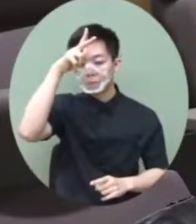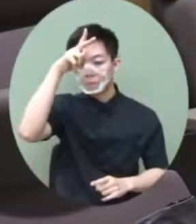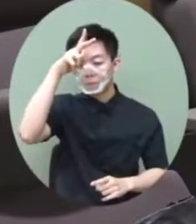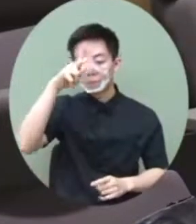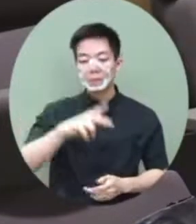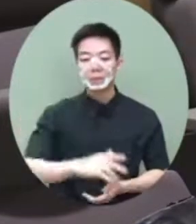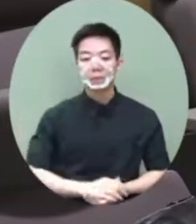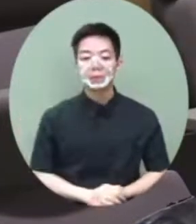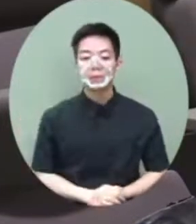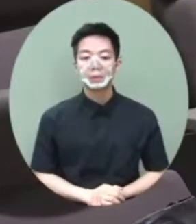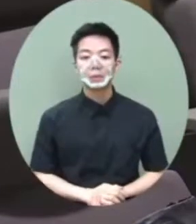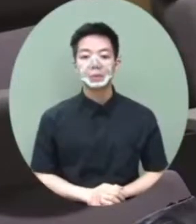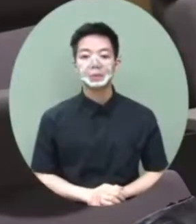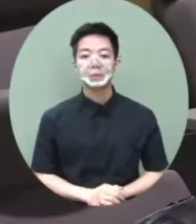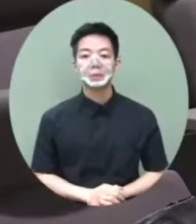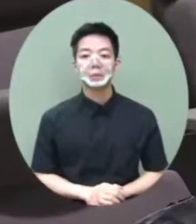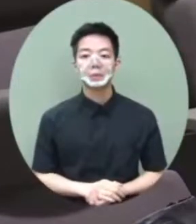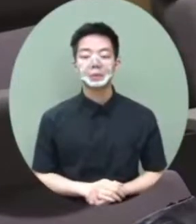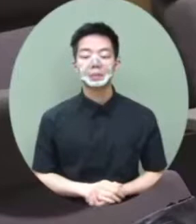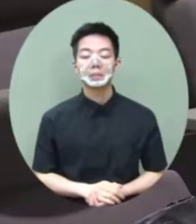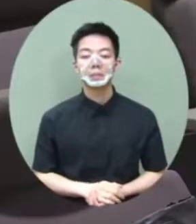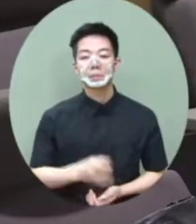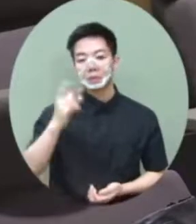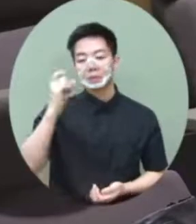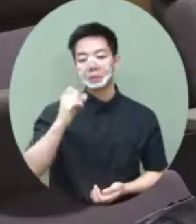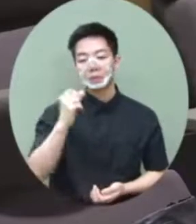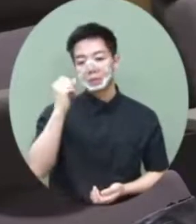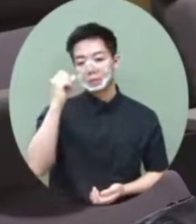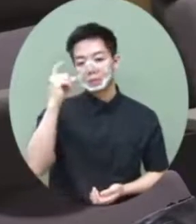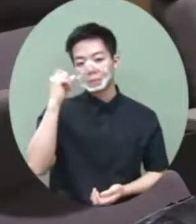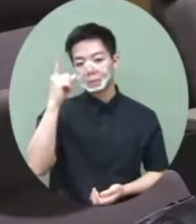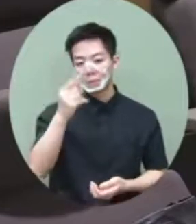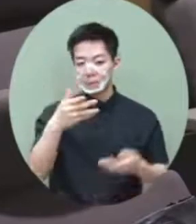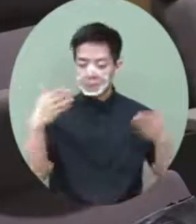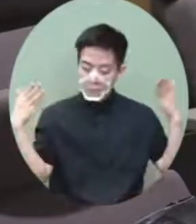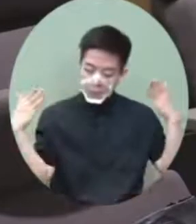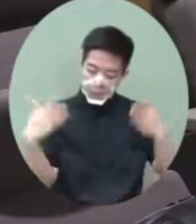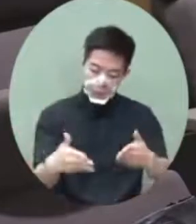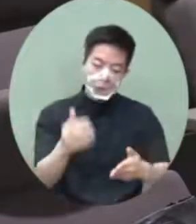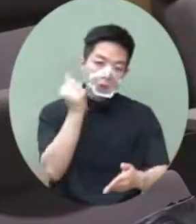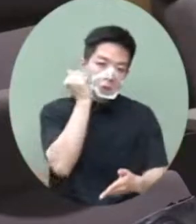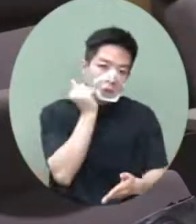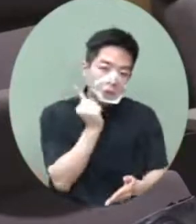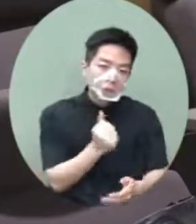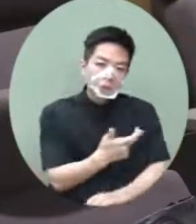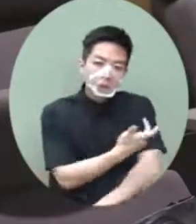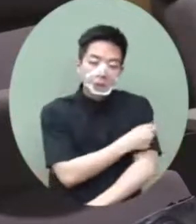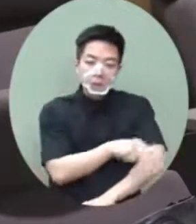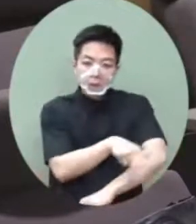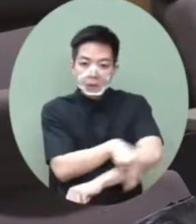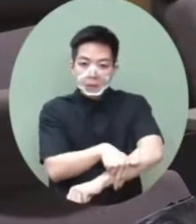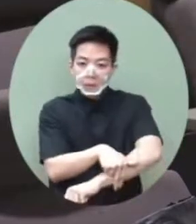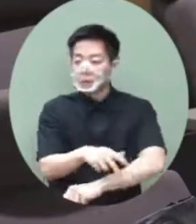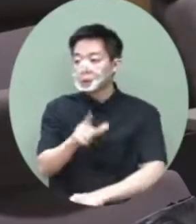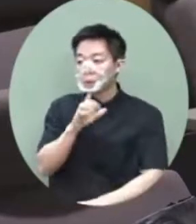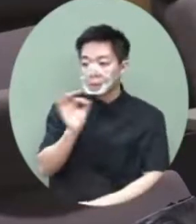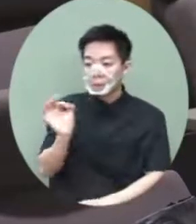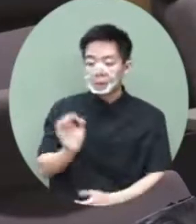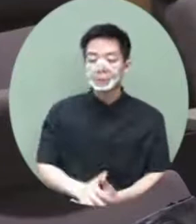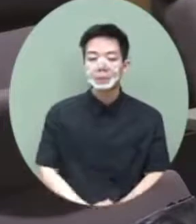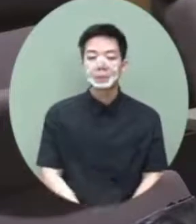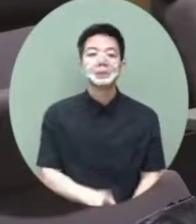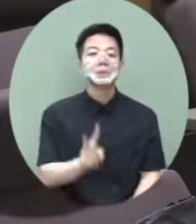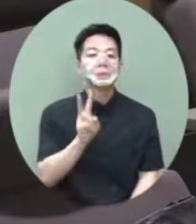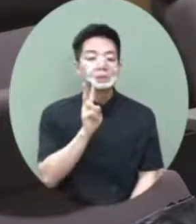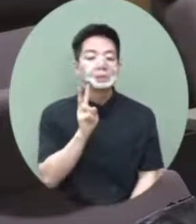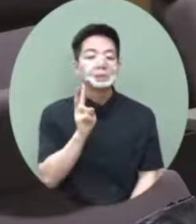vaccination plan specifically for elderly people, for example, at home vaccination plan?